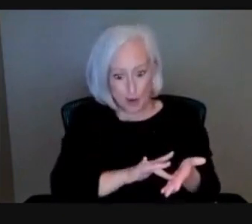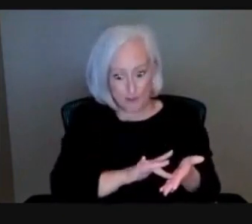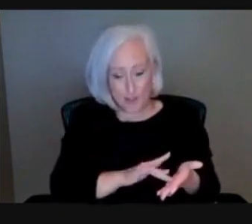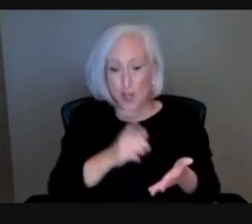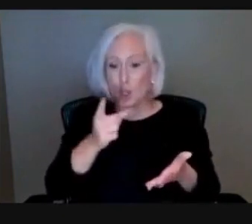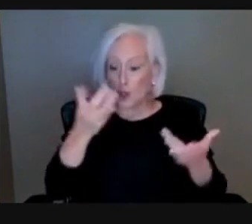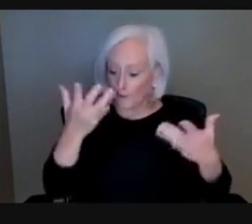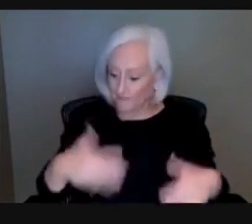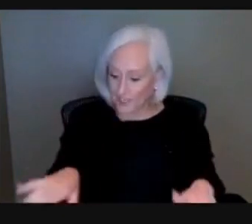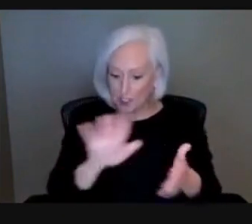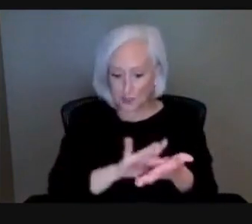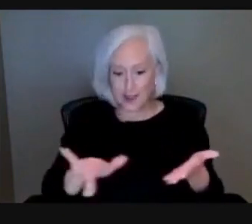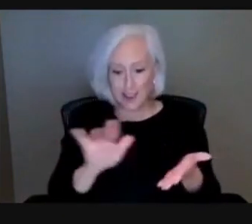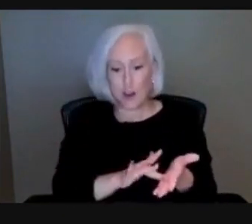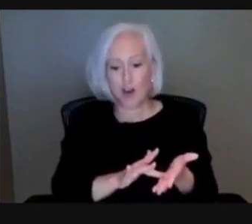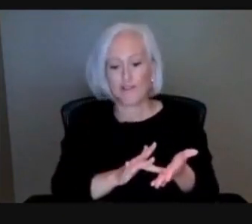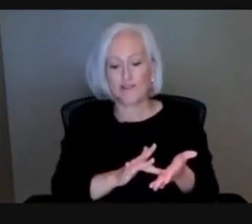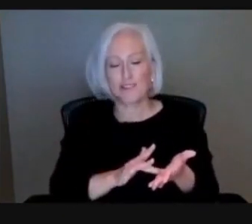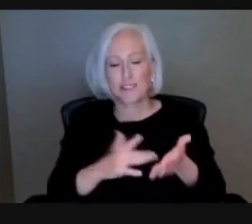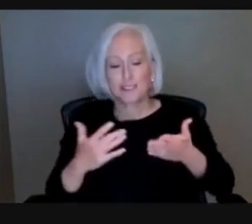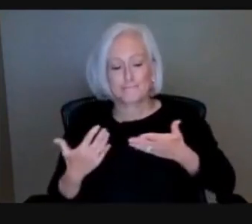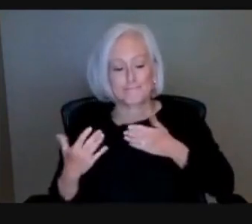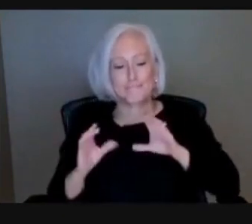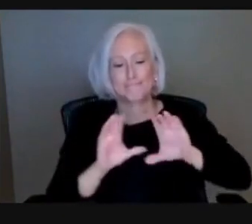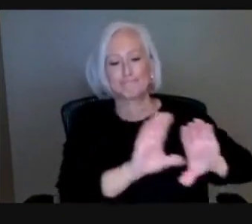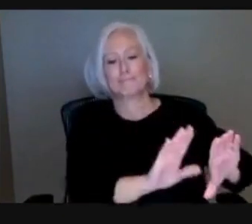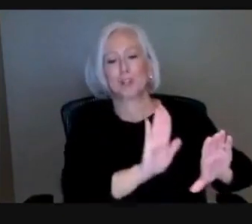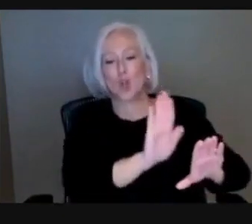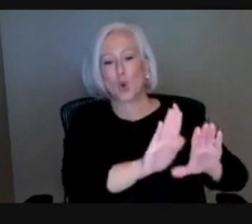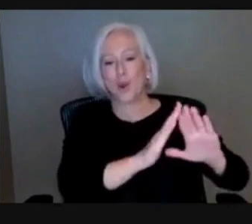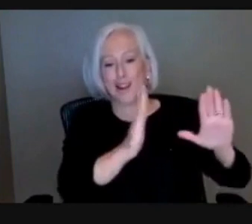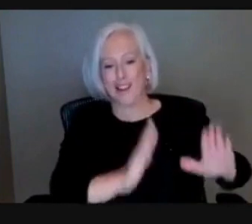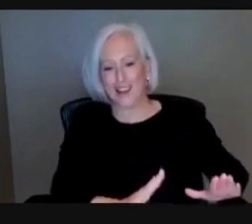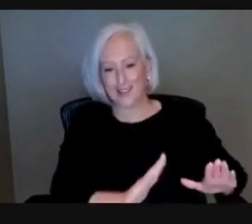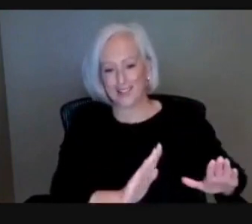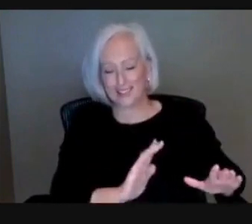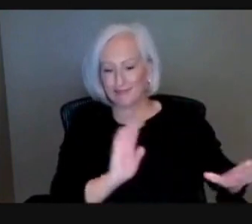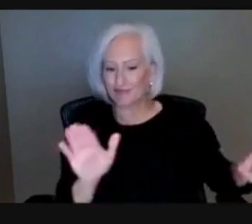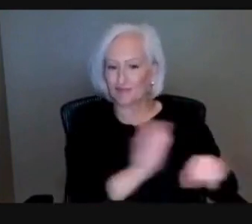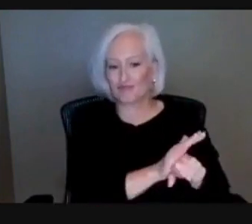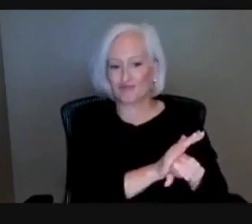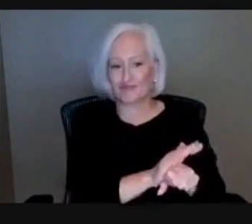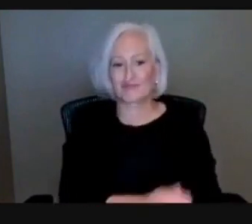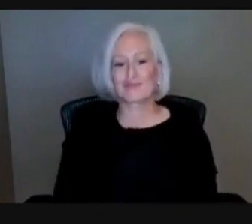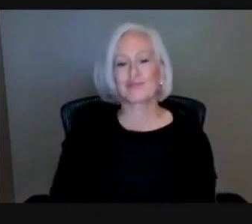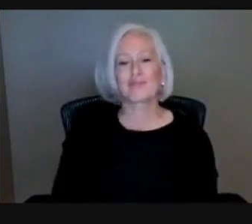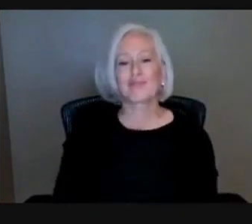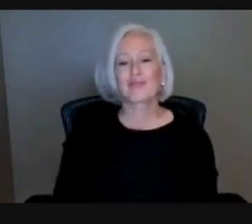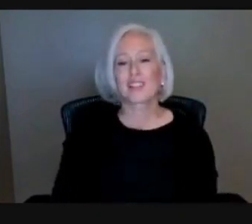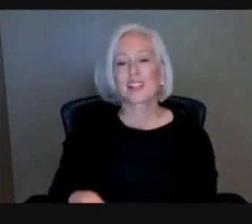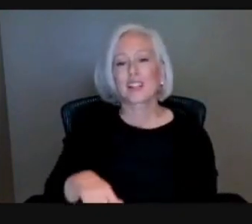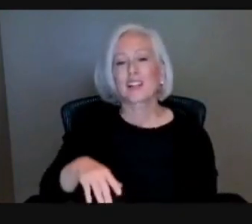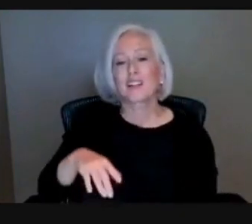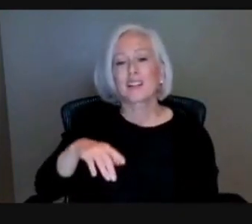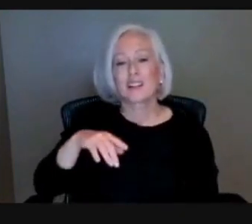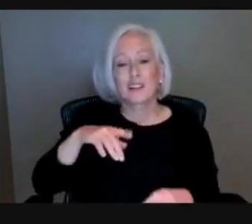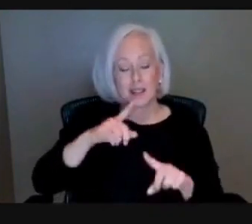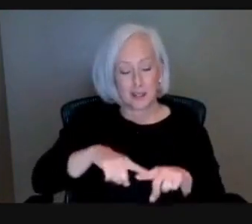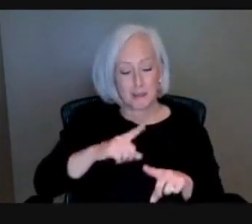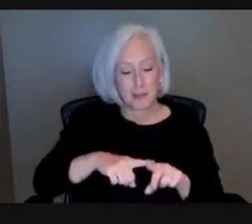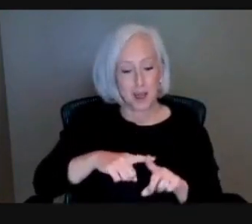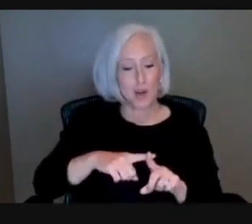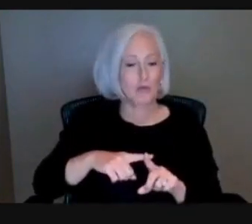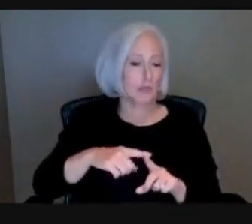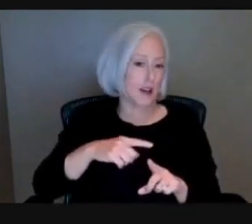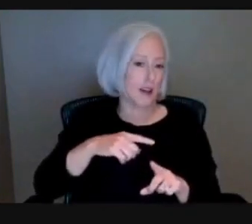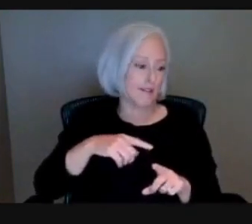to you. Your interest rate, along with the term and the amount of the loan, determines your monthly principal and interest. Sometimes the